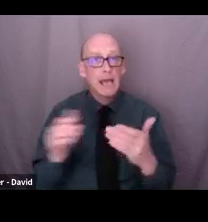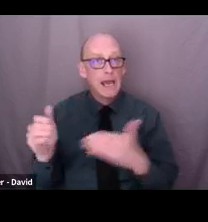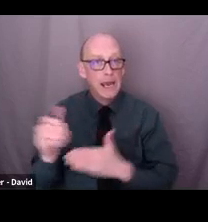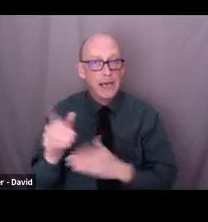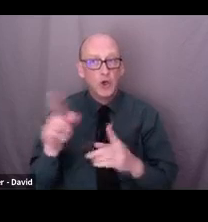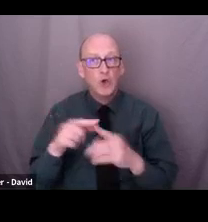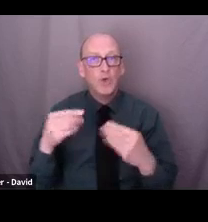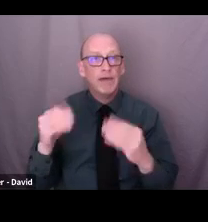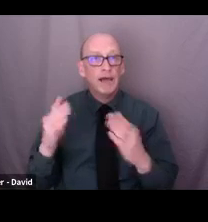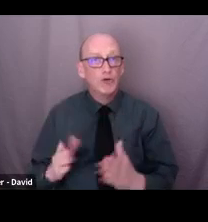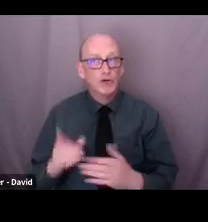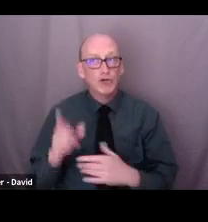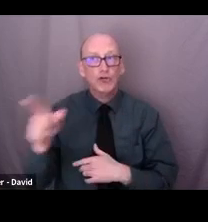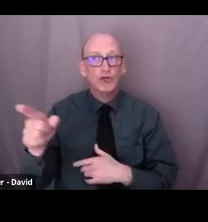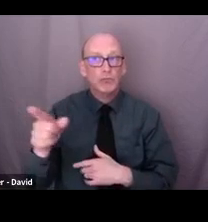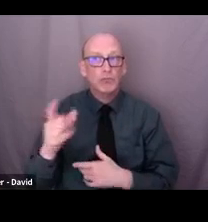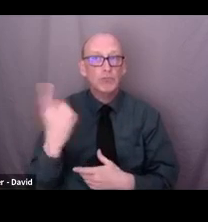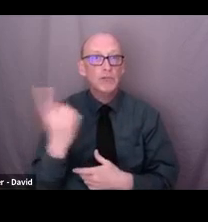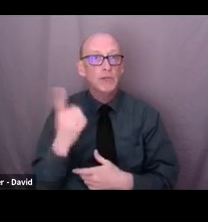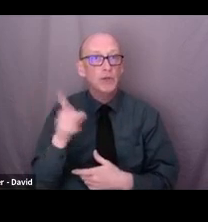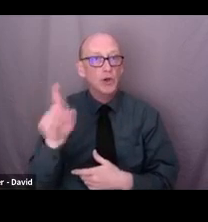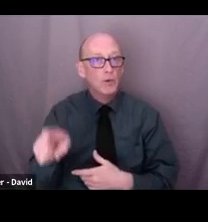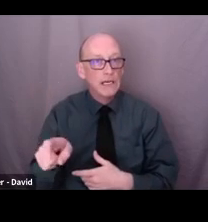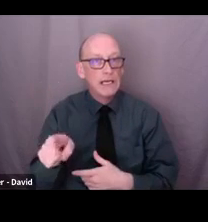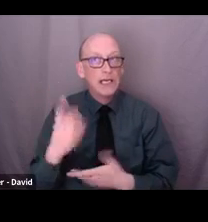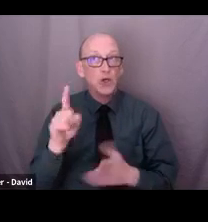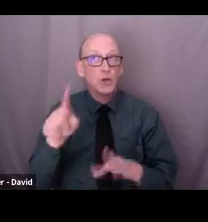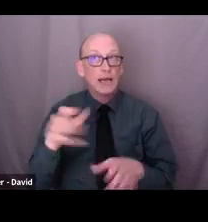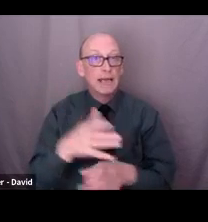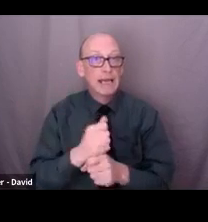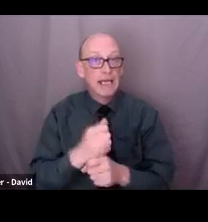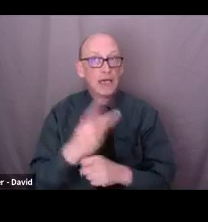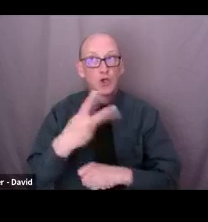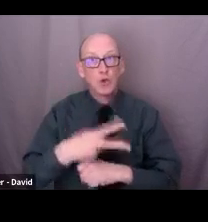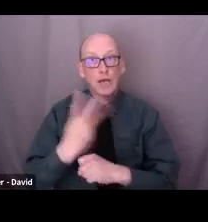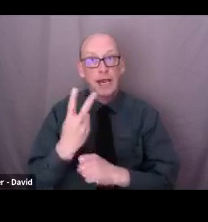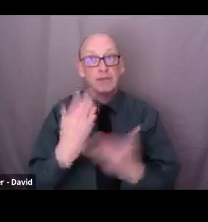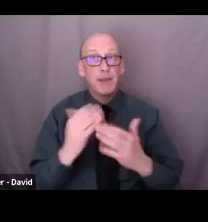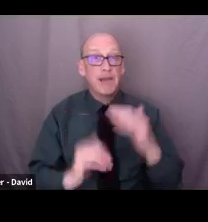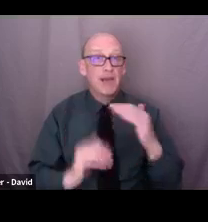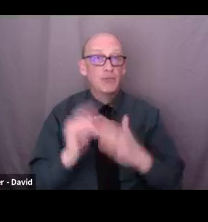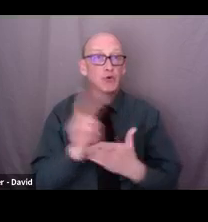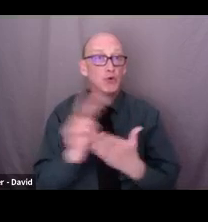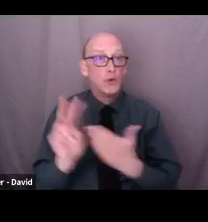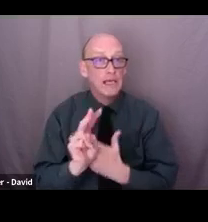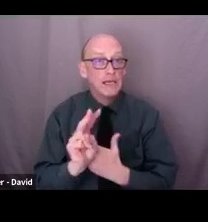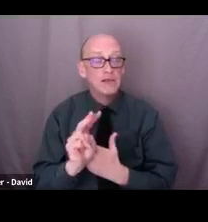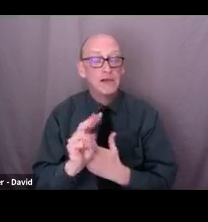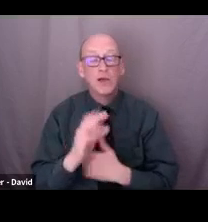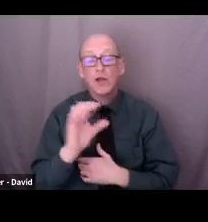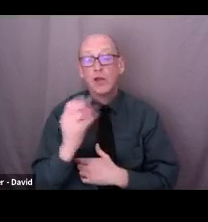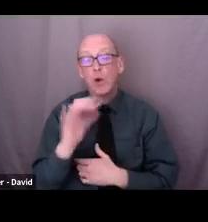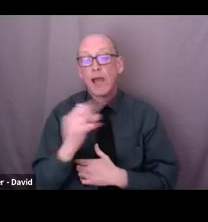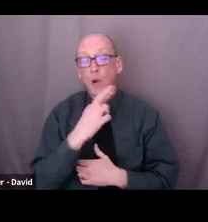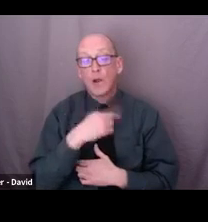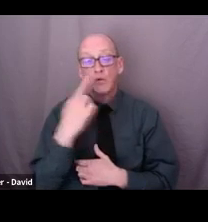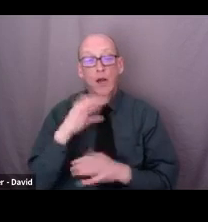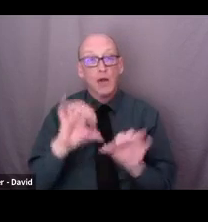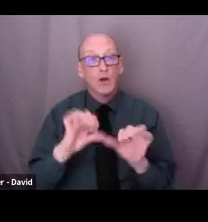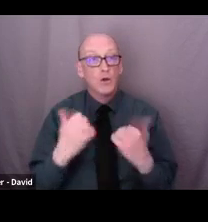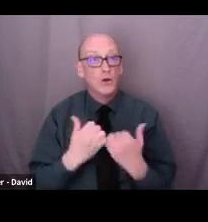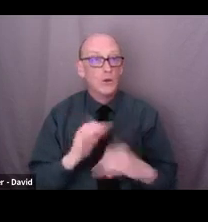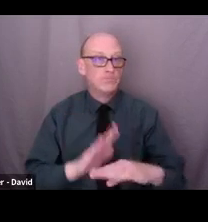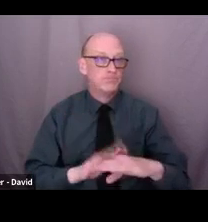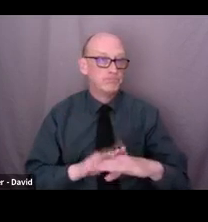vendors. Something that you maybe could get in 2 days may take 2 weeks. The Ohio Restaurant Association is advising that